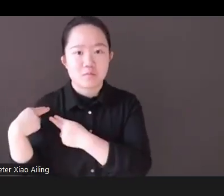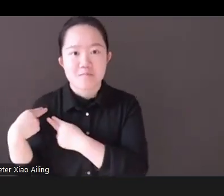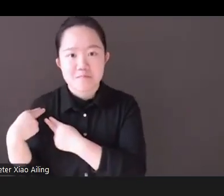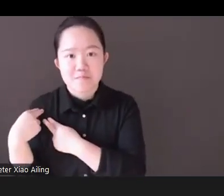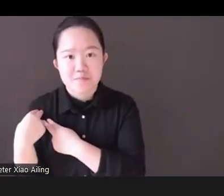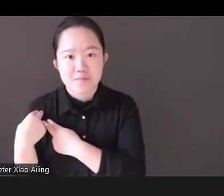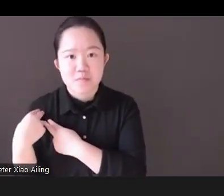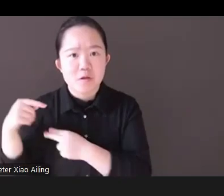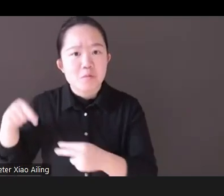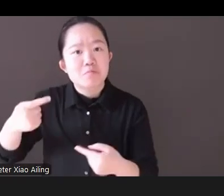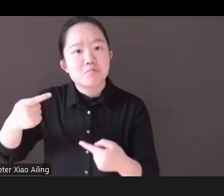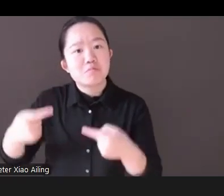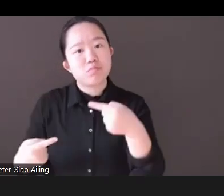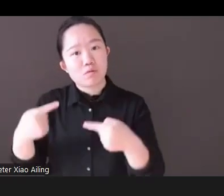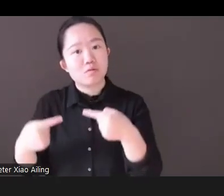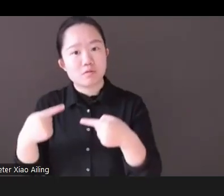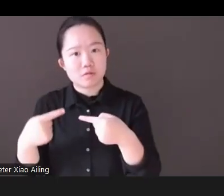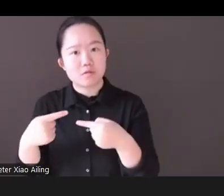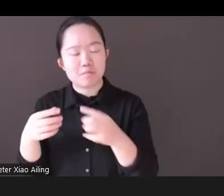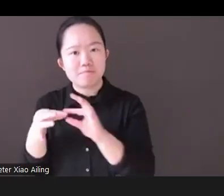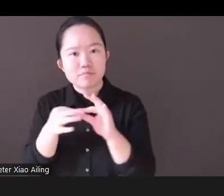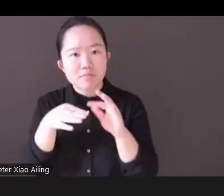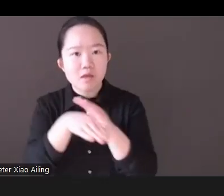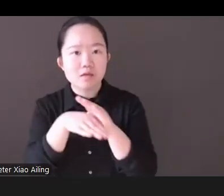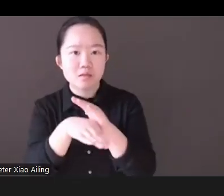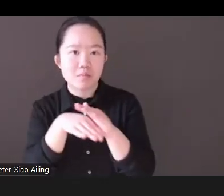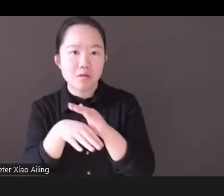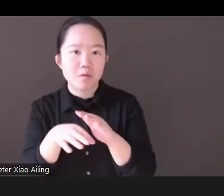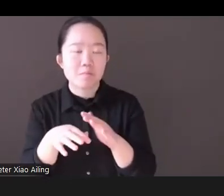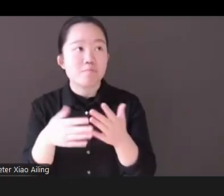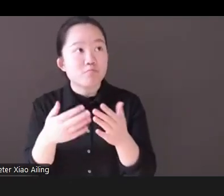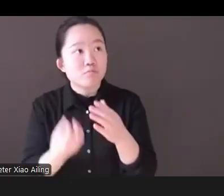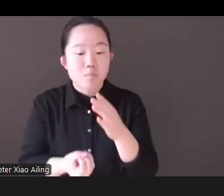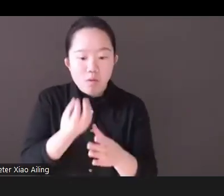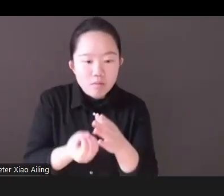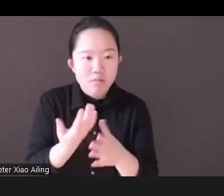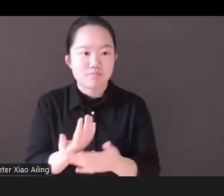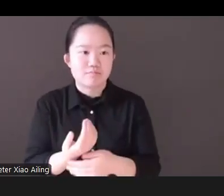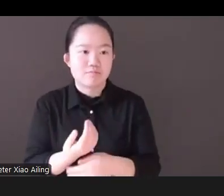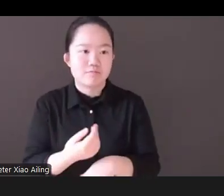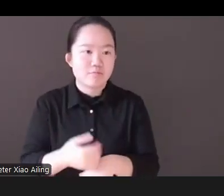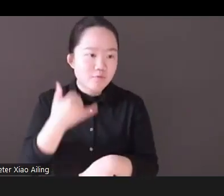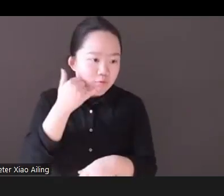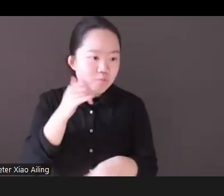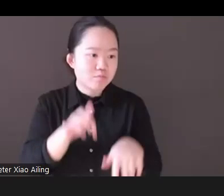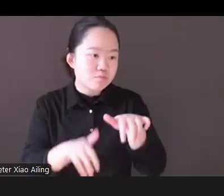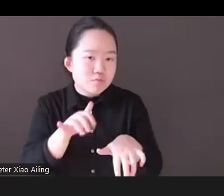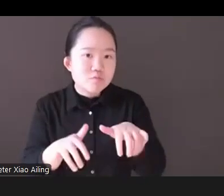Another ministries that participate in the preparing, creating and transposition